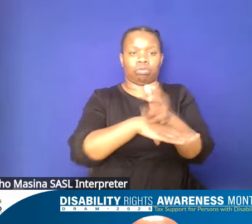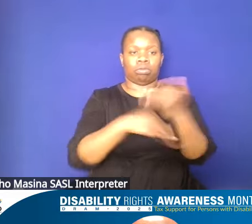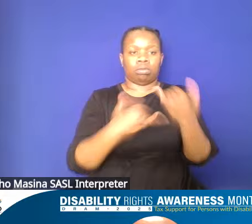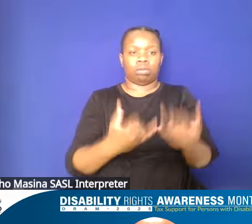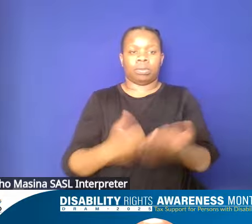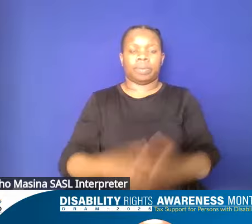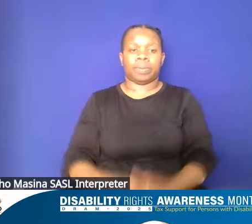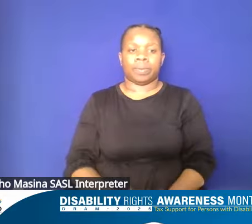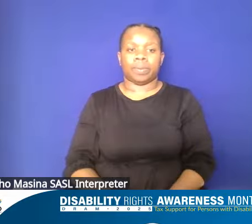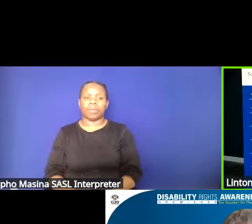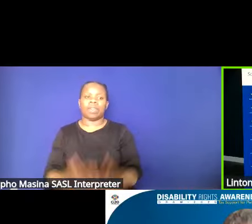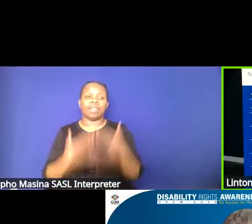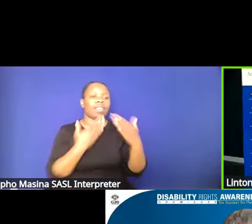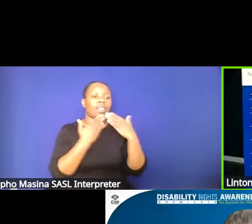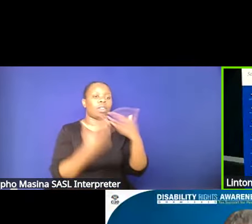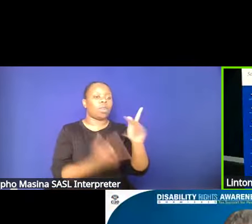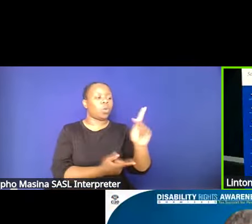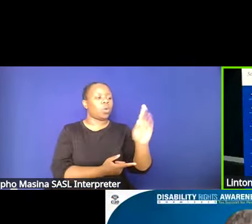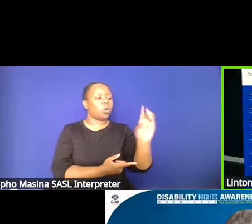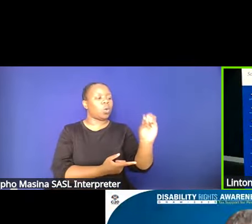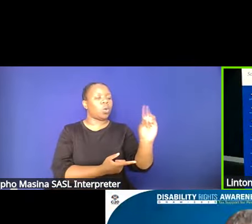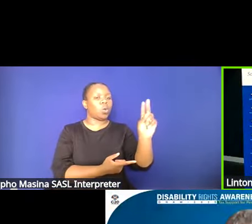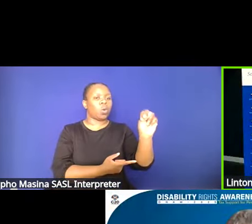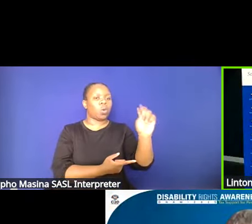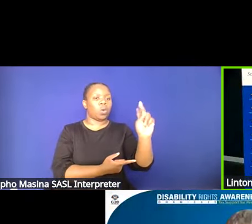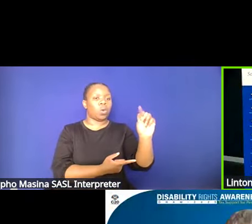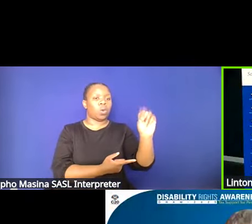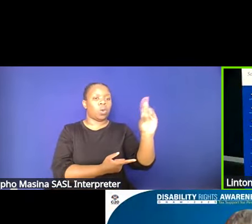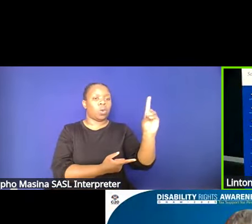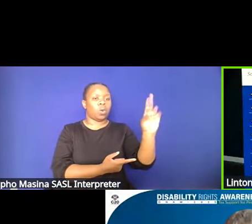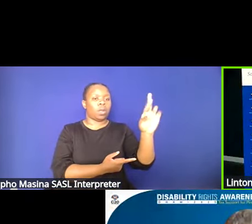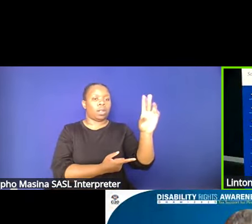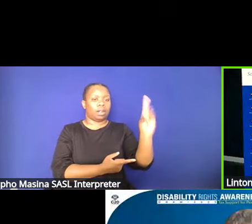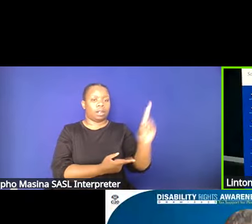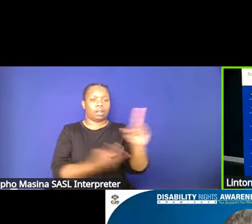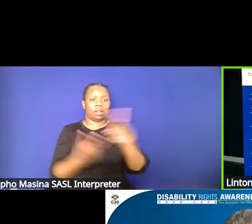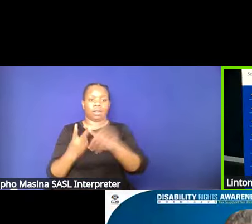Thank you, Kunrat. Phumzile.